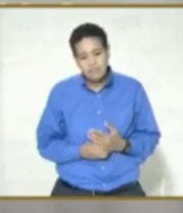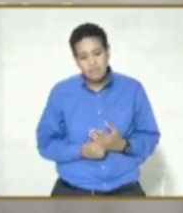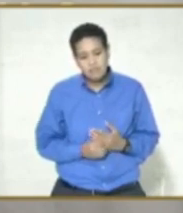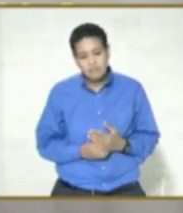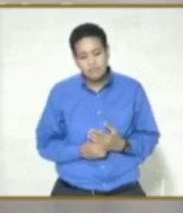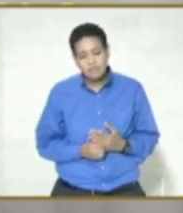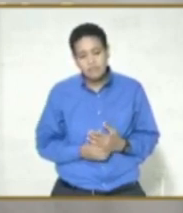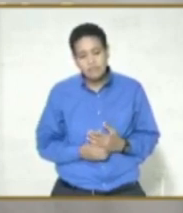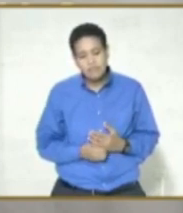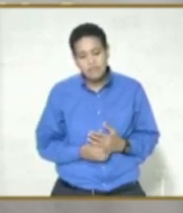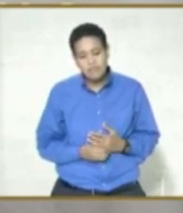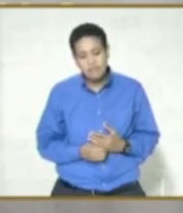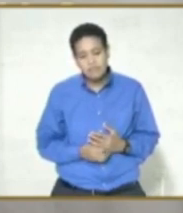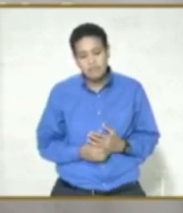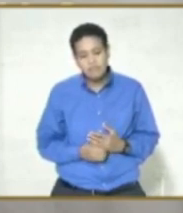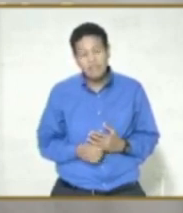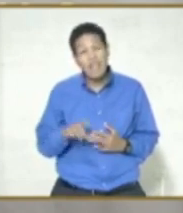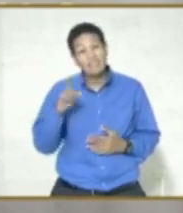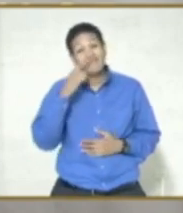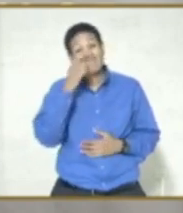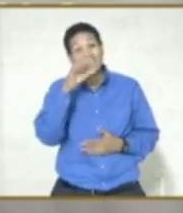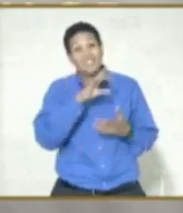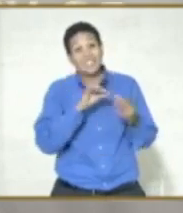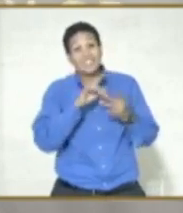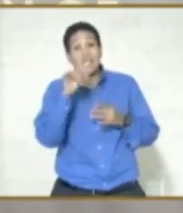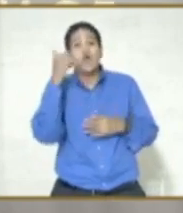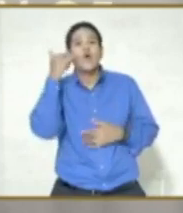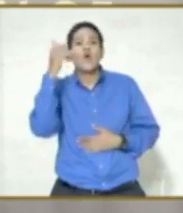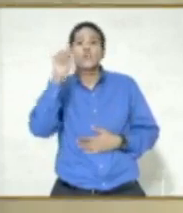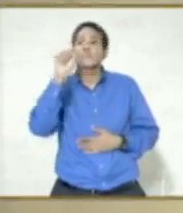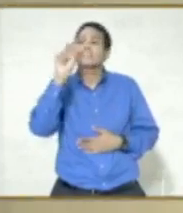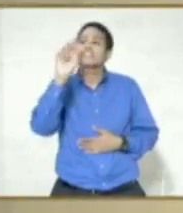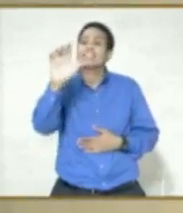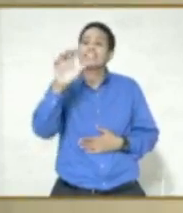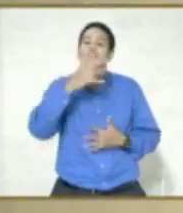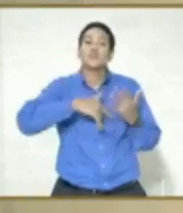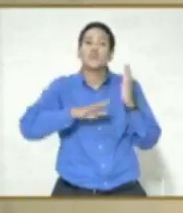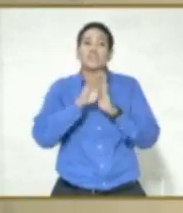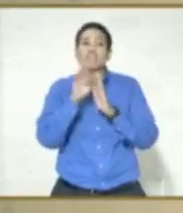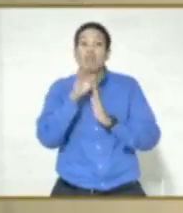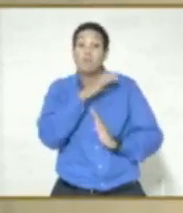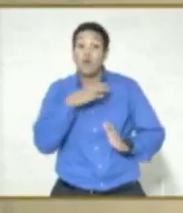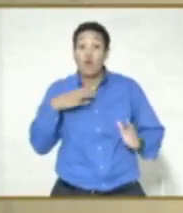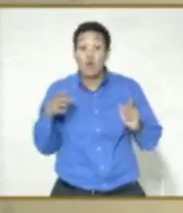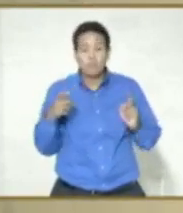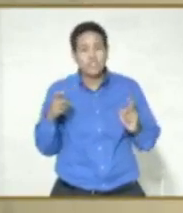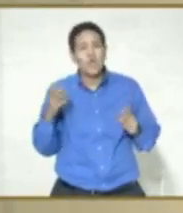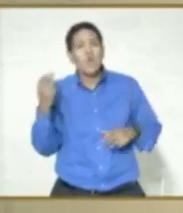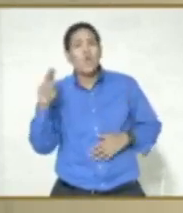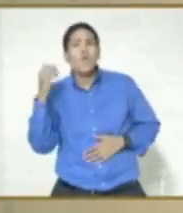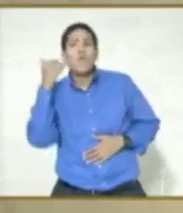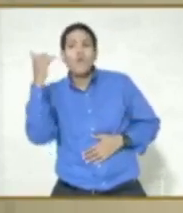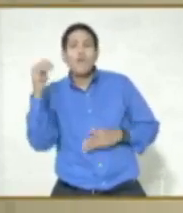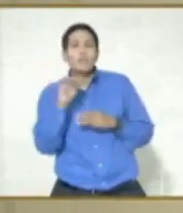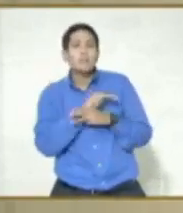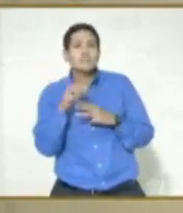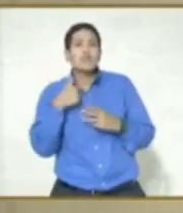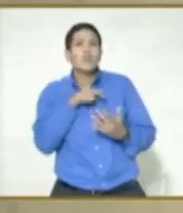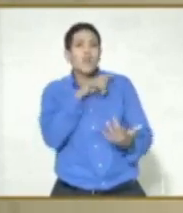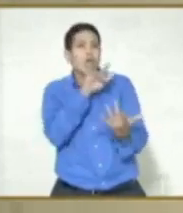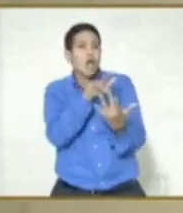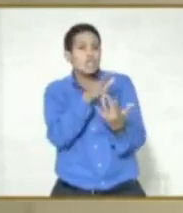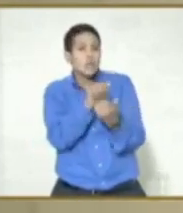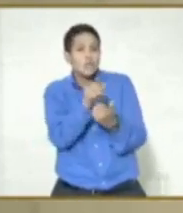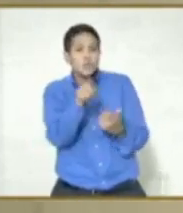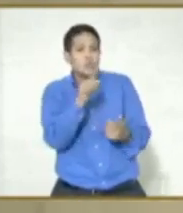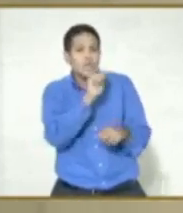numbers that you see. So you can call the Social Development Commission or the number at the ministry, and we will make contact with you to establish